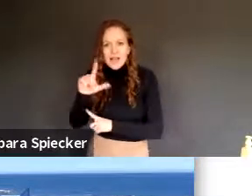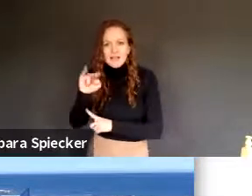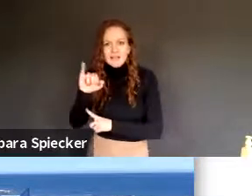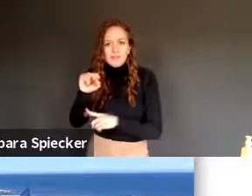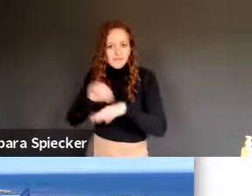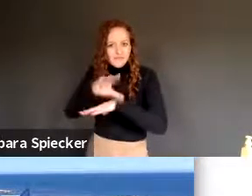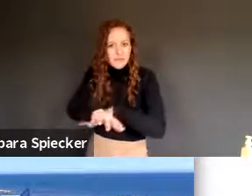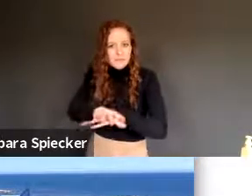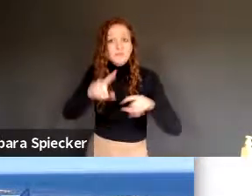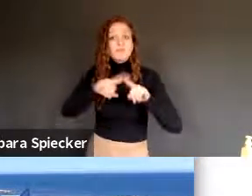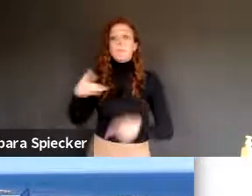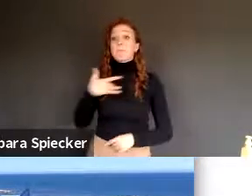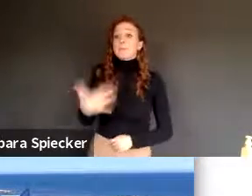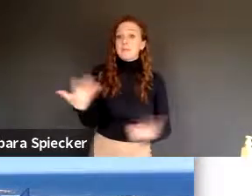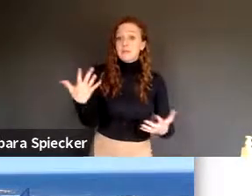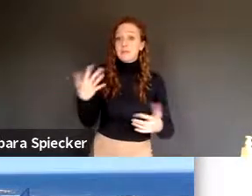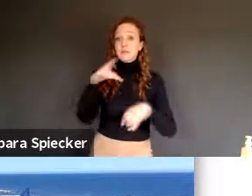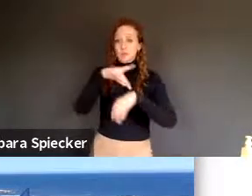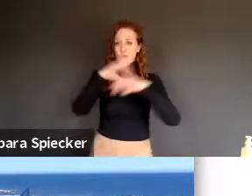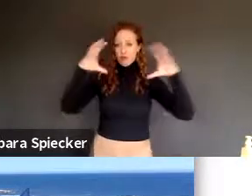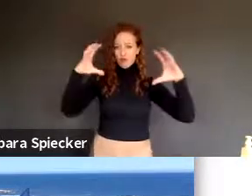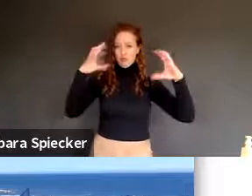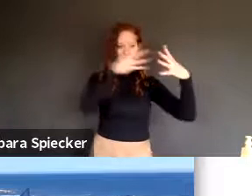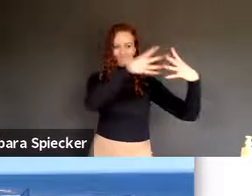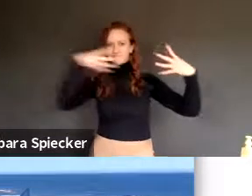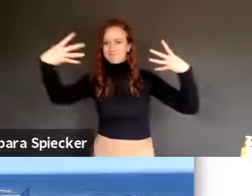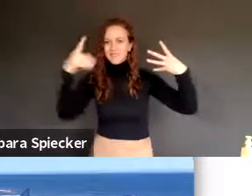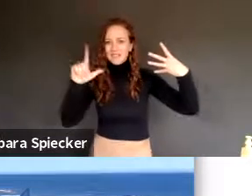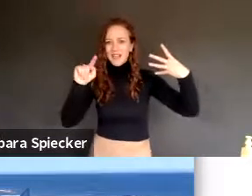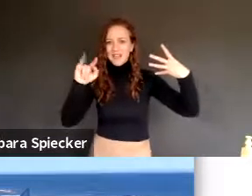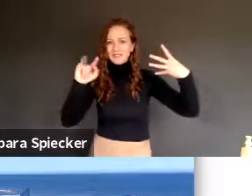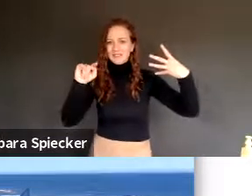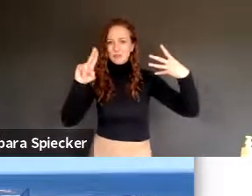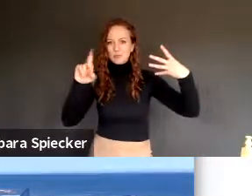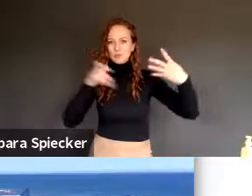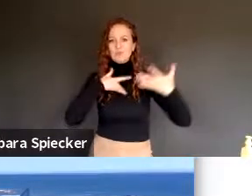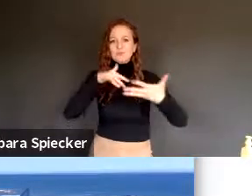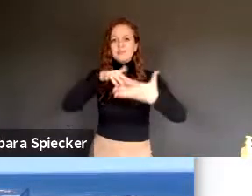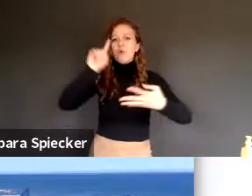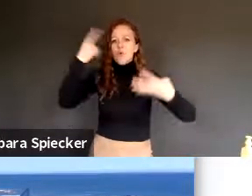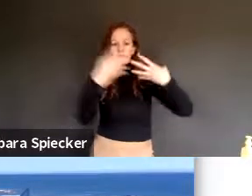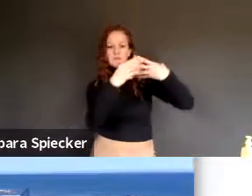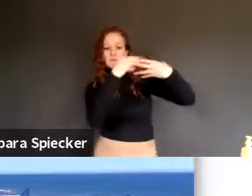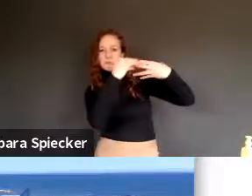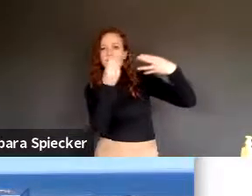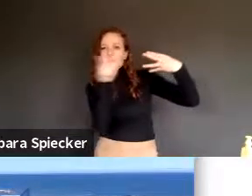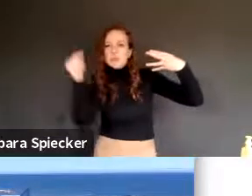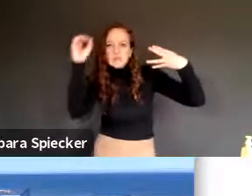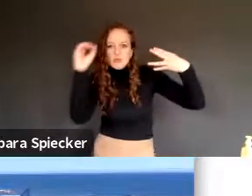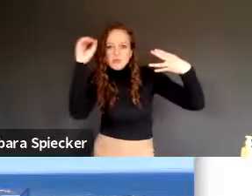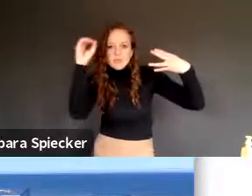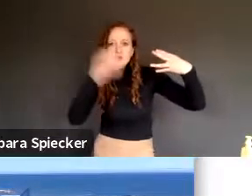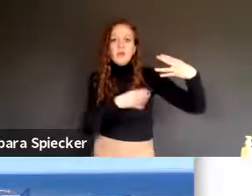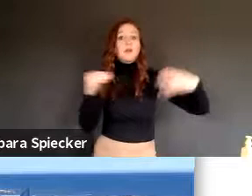that rocky intertidal habitats do have both marine influences as well as terrestrial influences. And in those